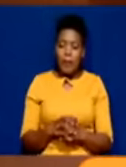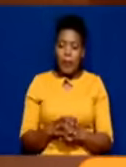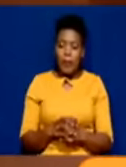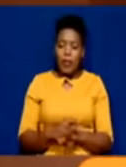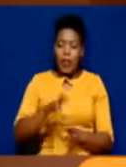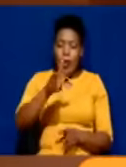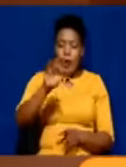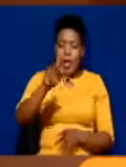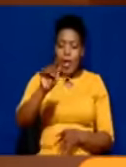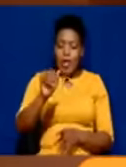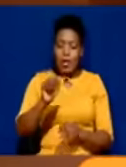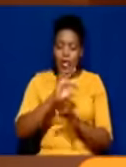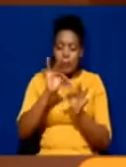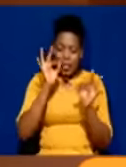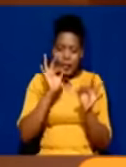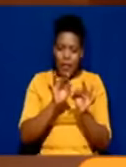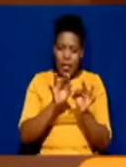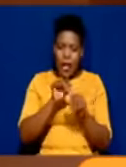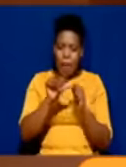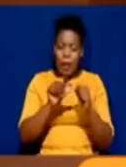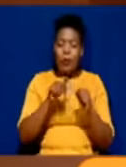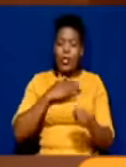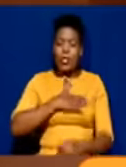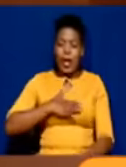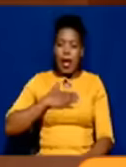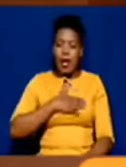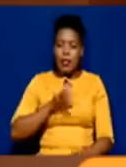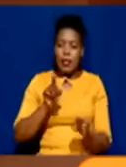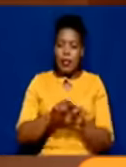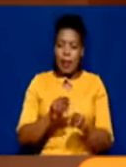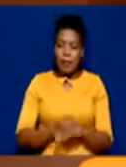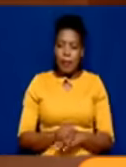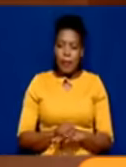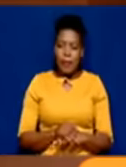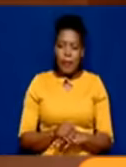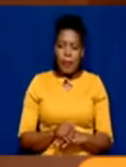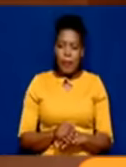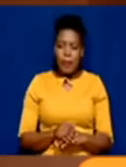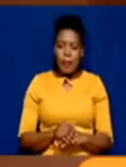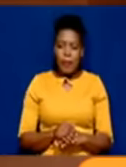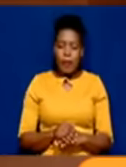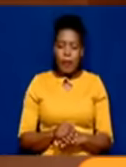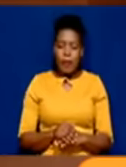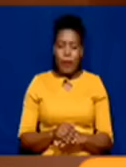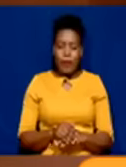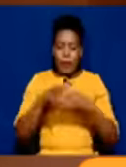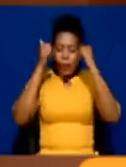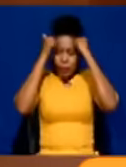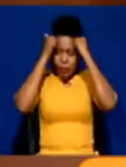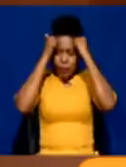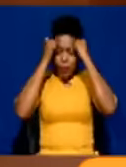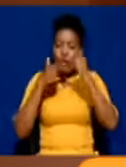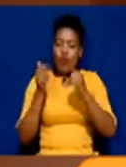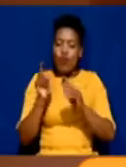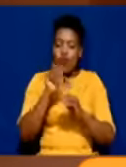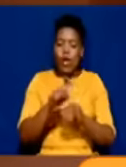Wekesa's lesson is specifically about science, though. Biology, physiology. The students, who came